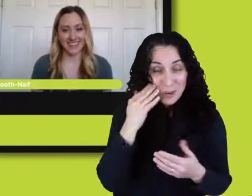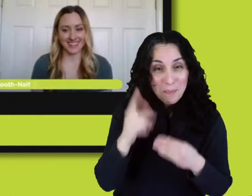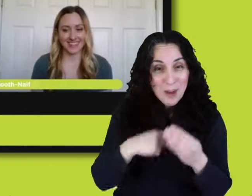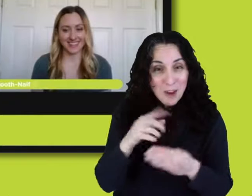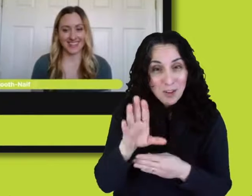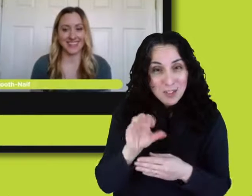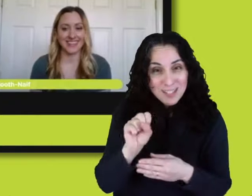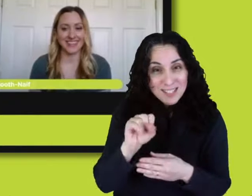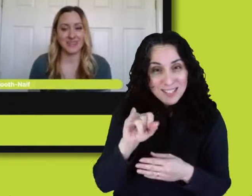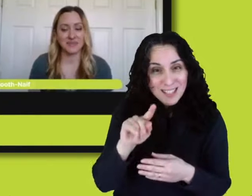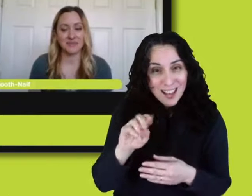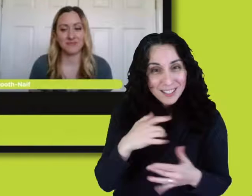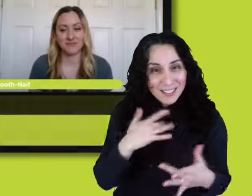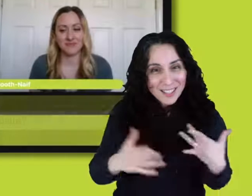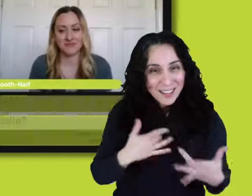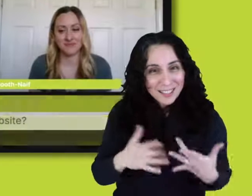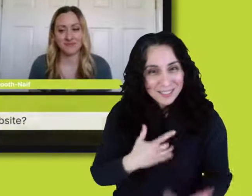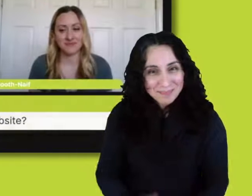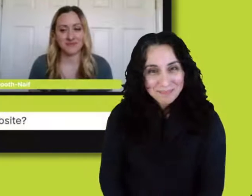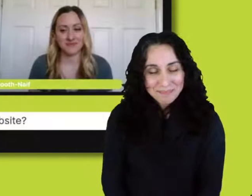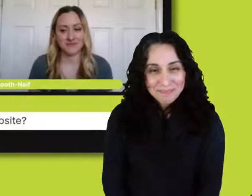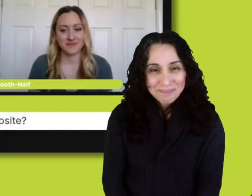much.